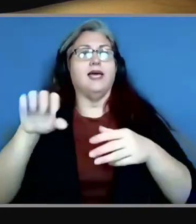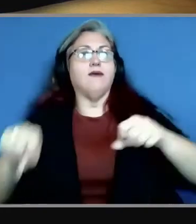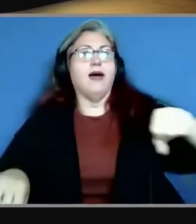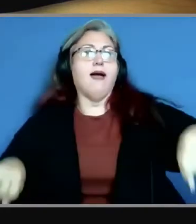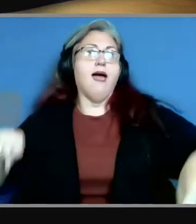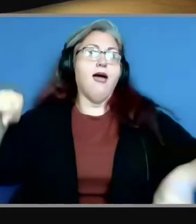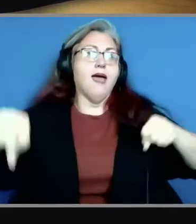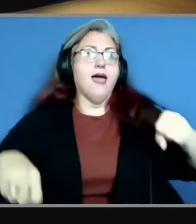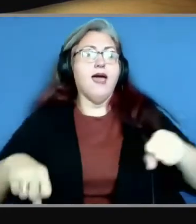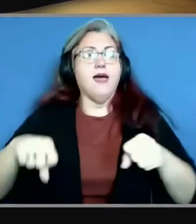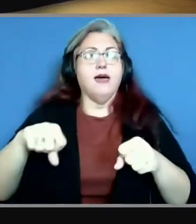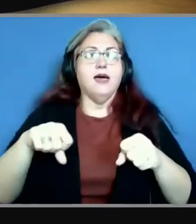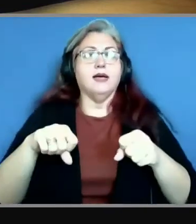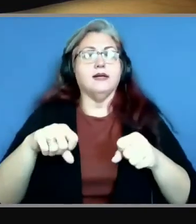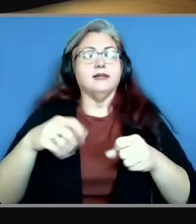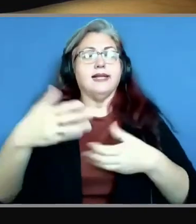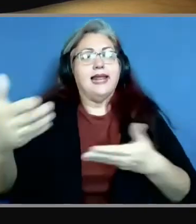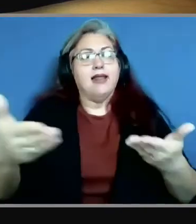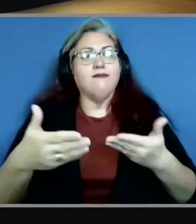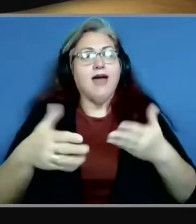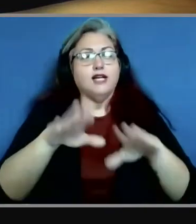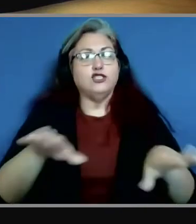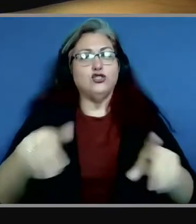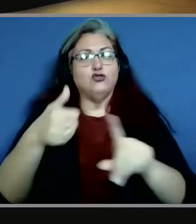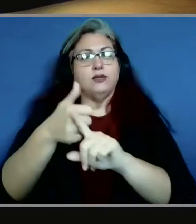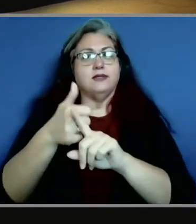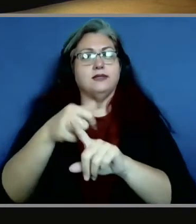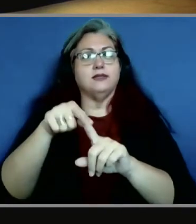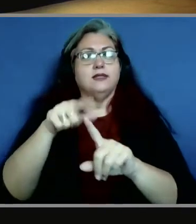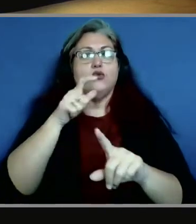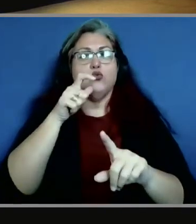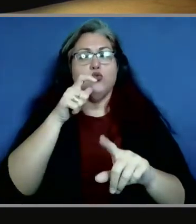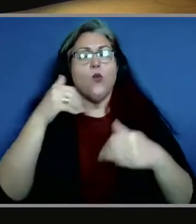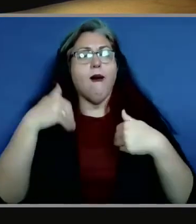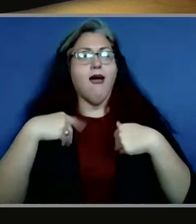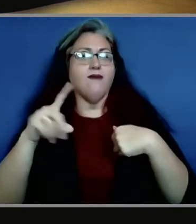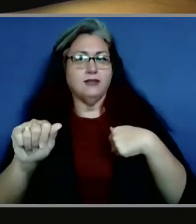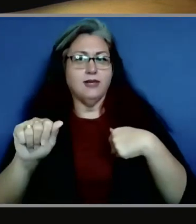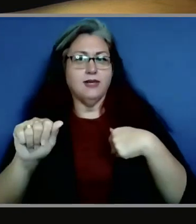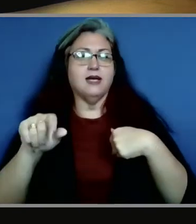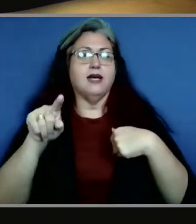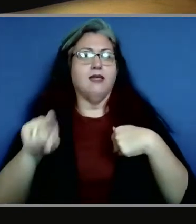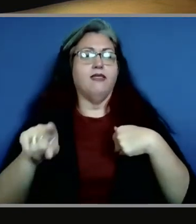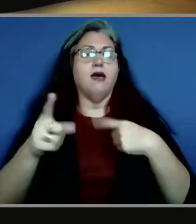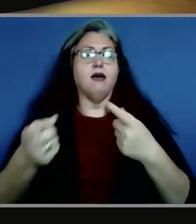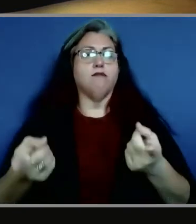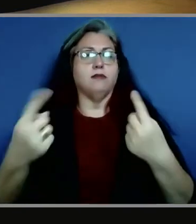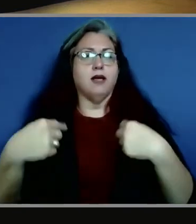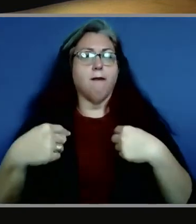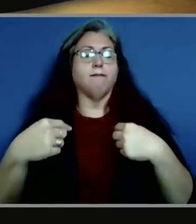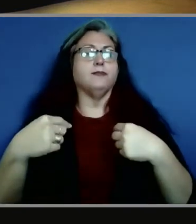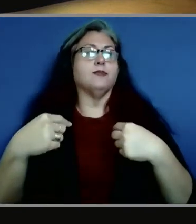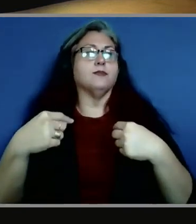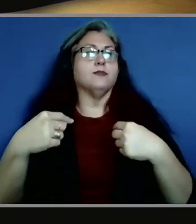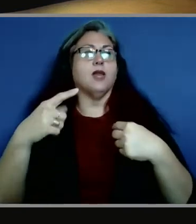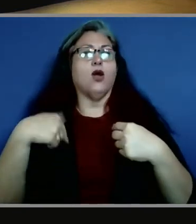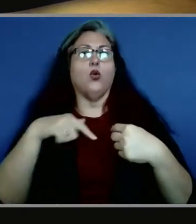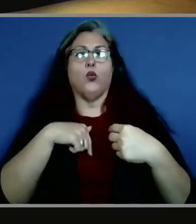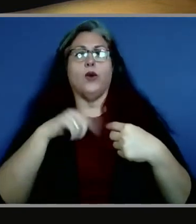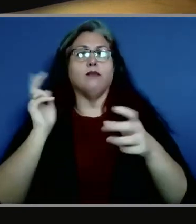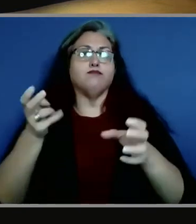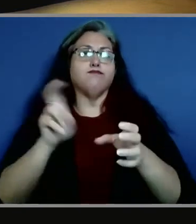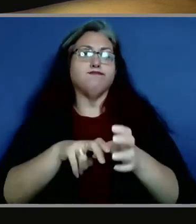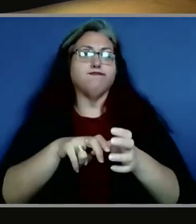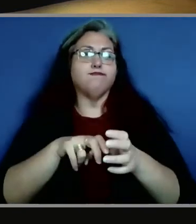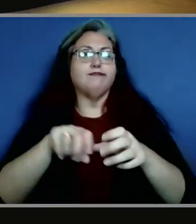the children who had disabilities, and they would we would take them out and put them